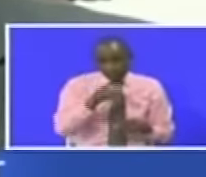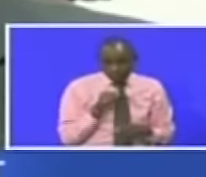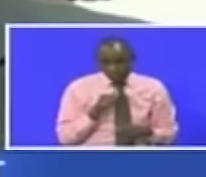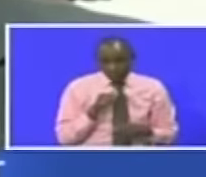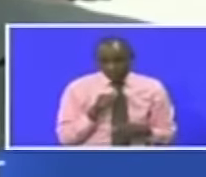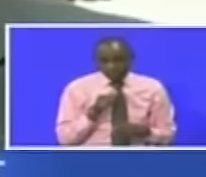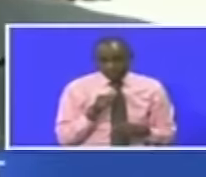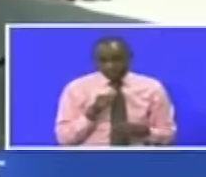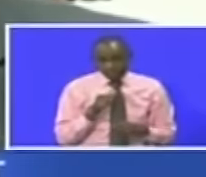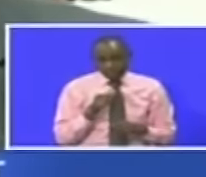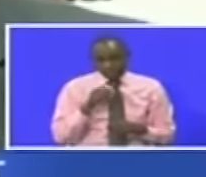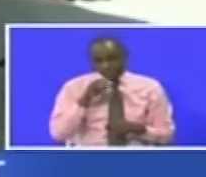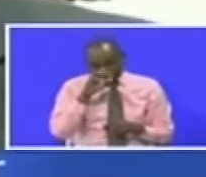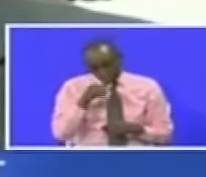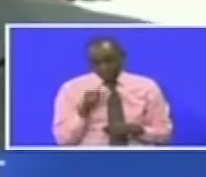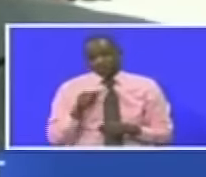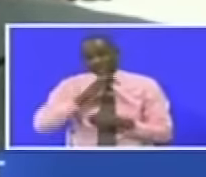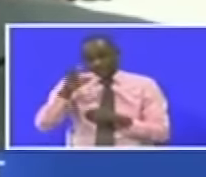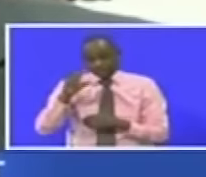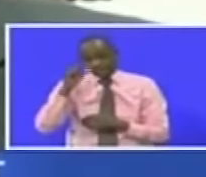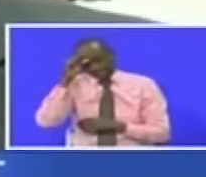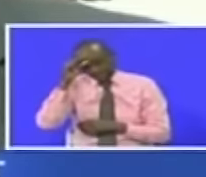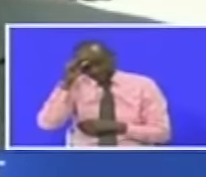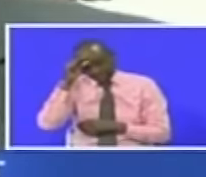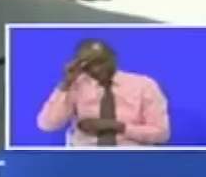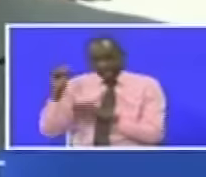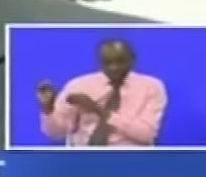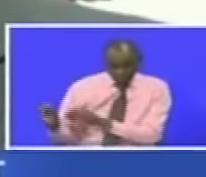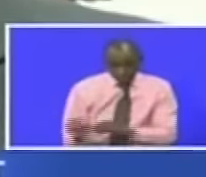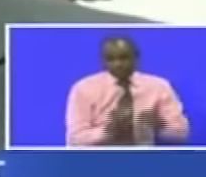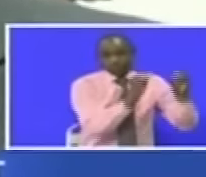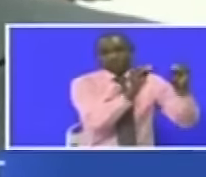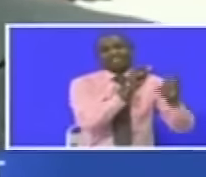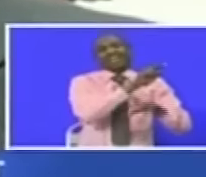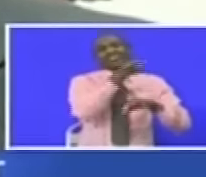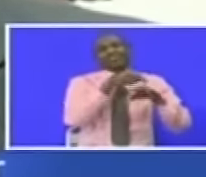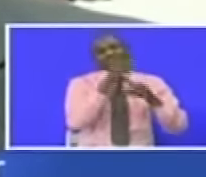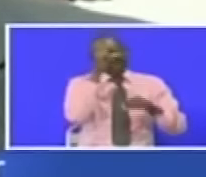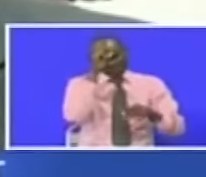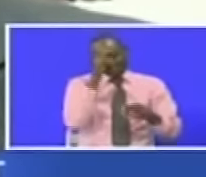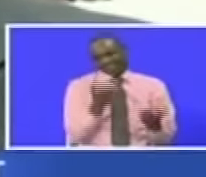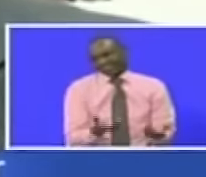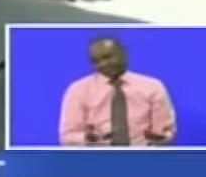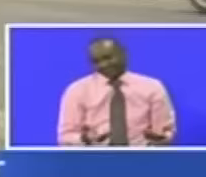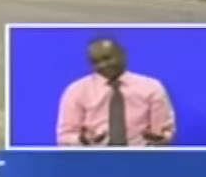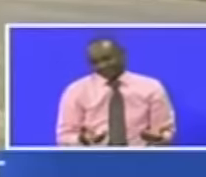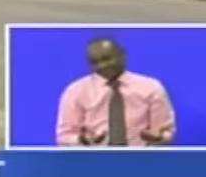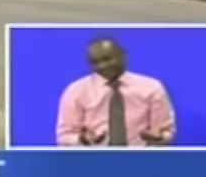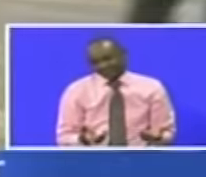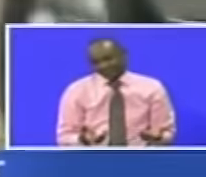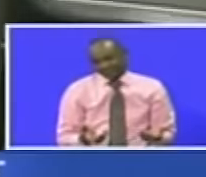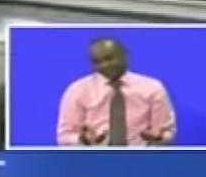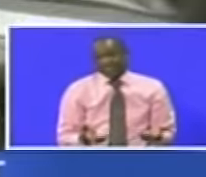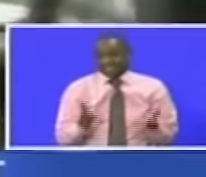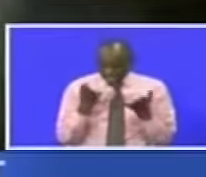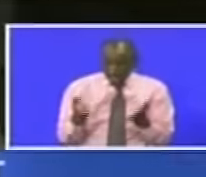being under the ambit of county government back to the national government. However,